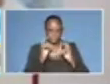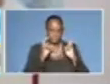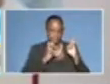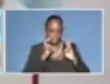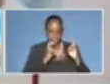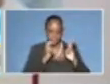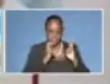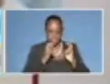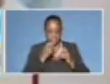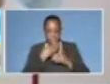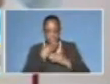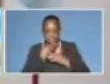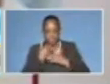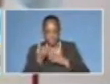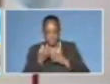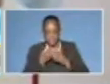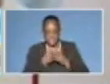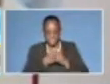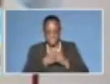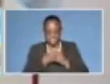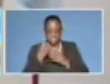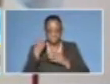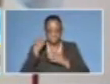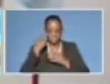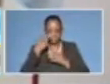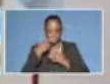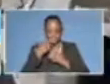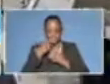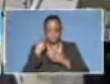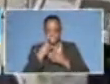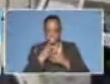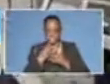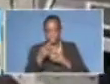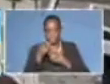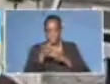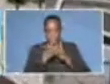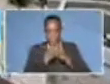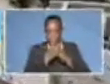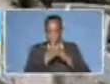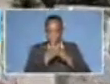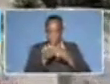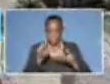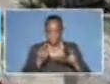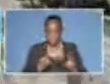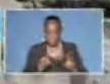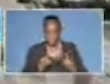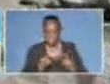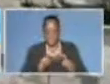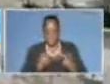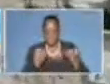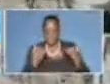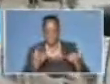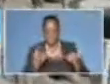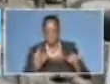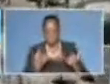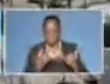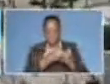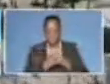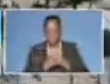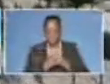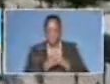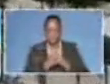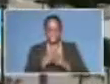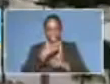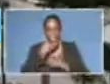the best seasonal performance before Hurricane Dorian, sea arrivals, which largely represent cruise visitors, have exceeded